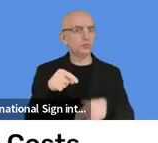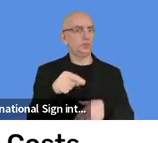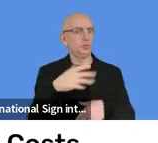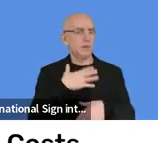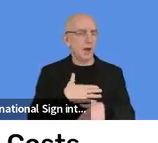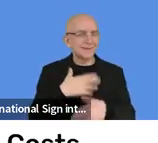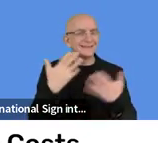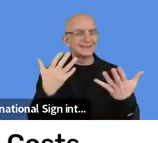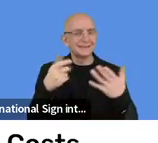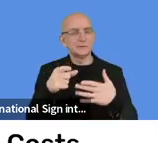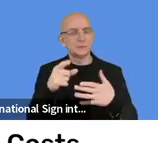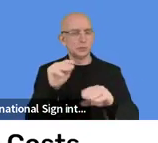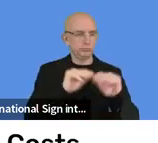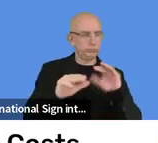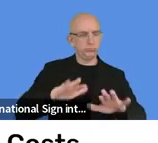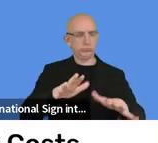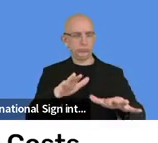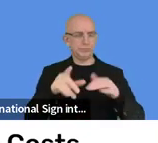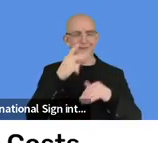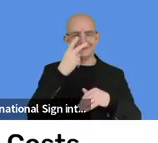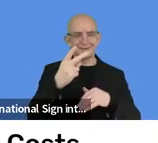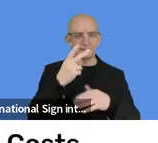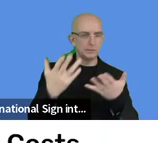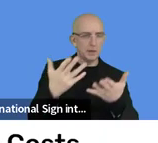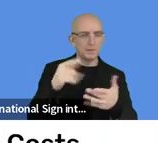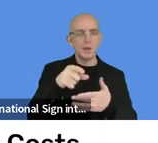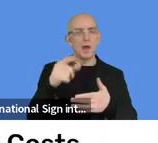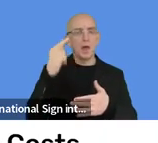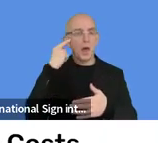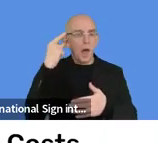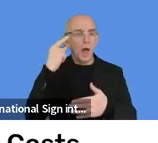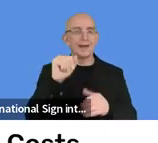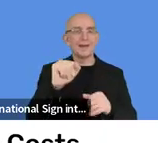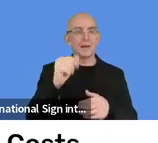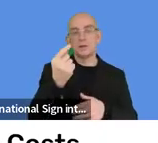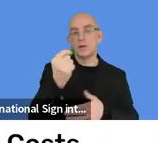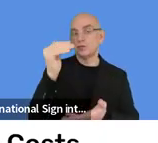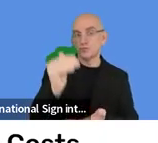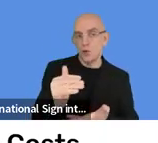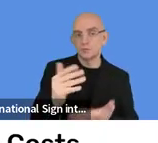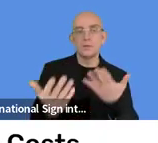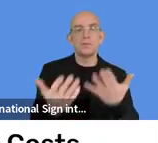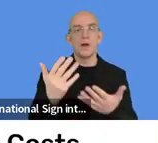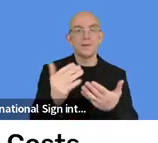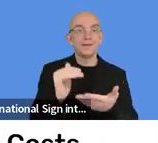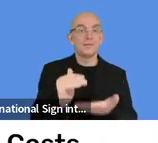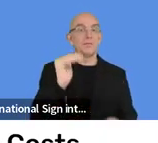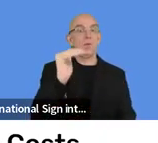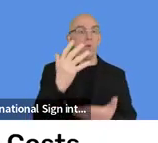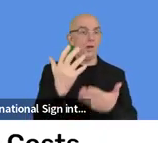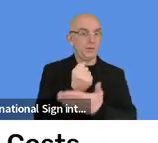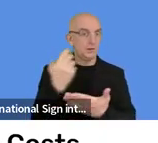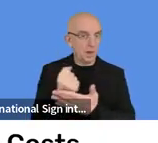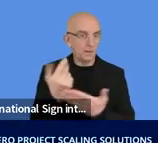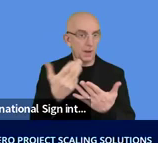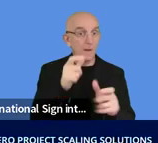just achieve their purpose or goal, they will be willing to pay you for that service, for that product.